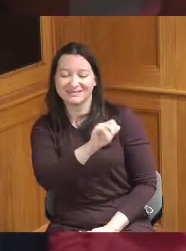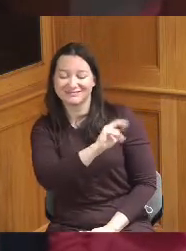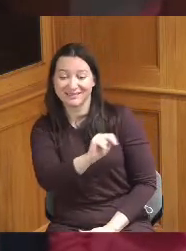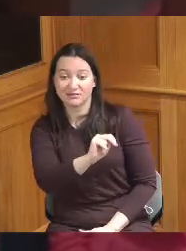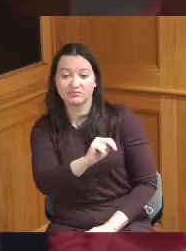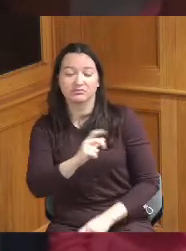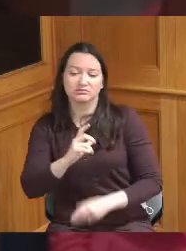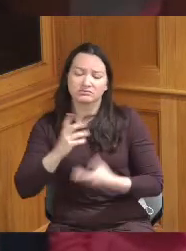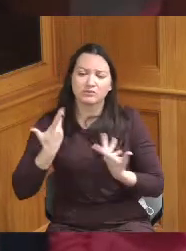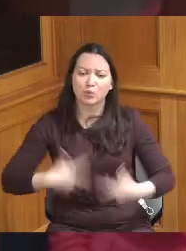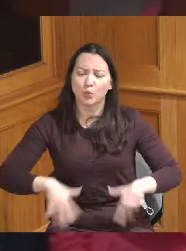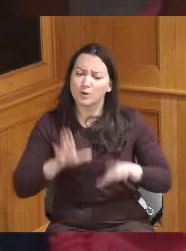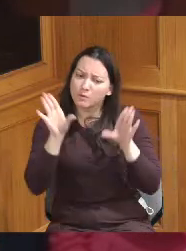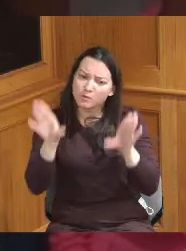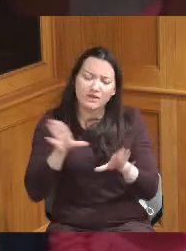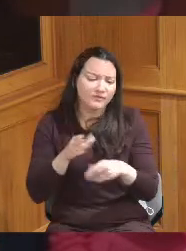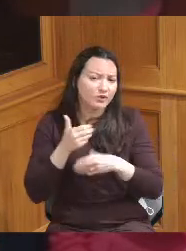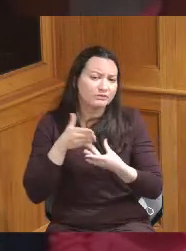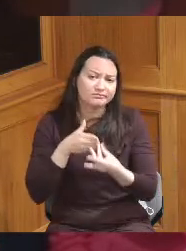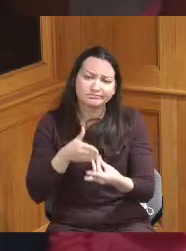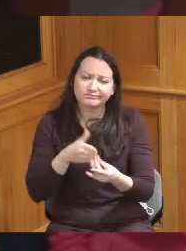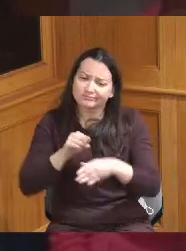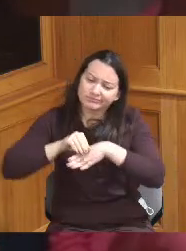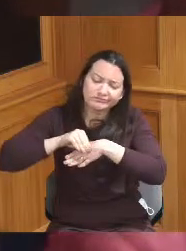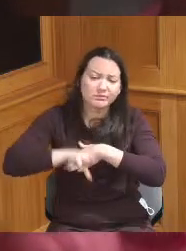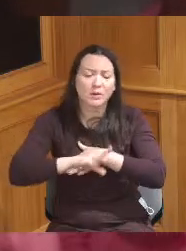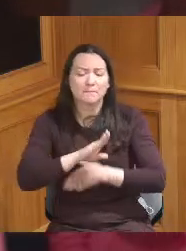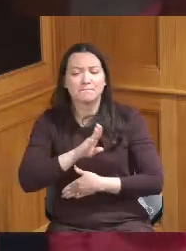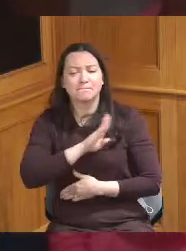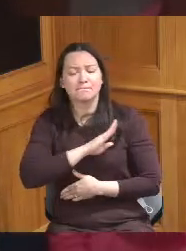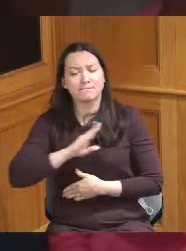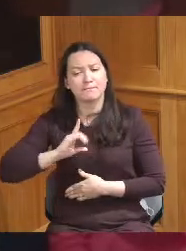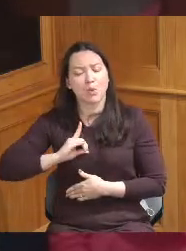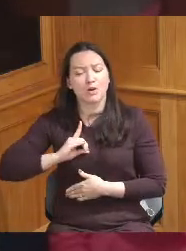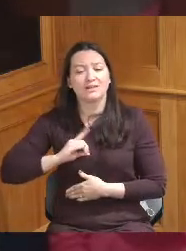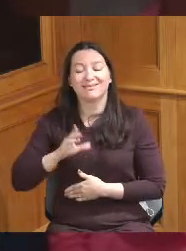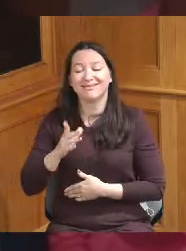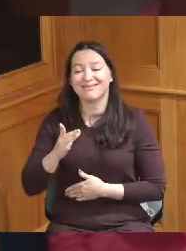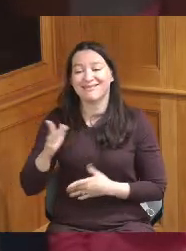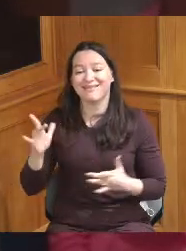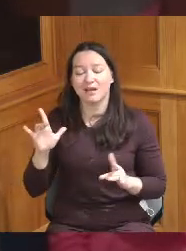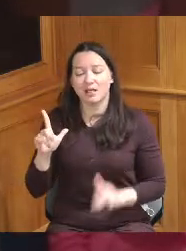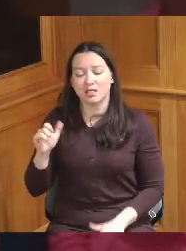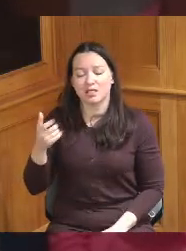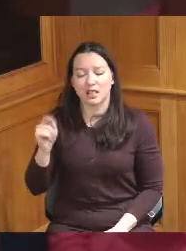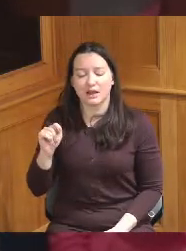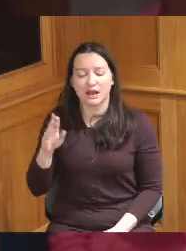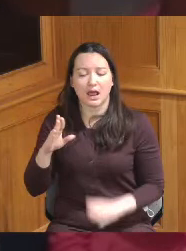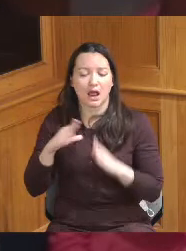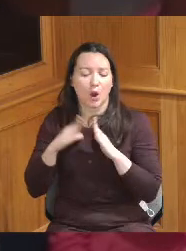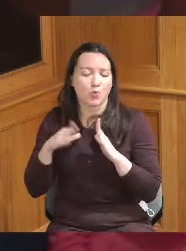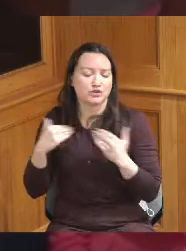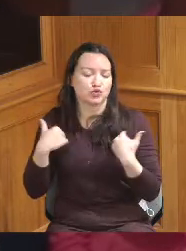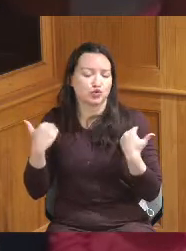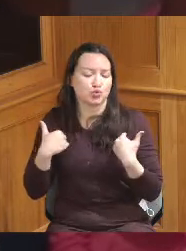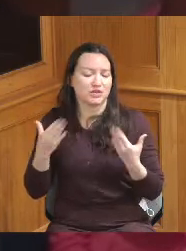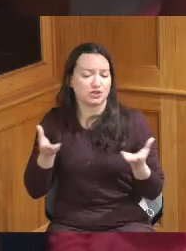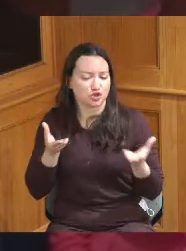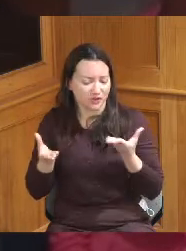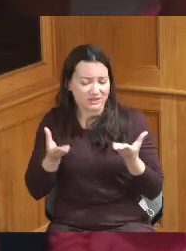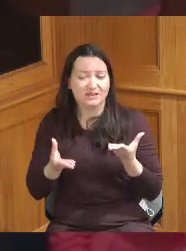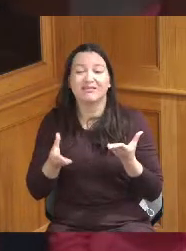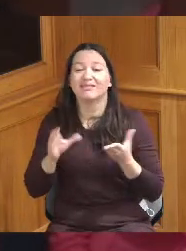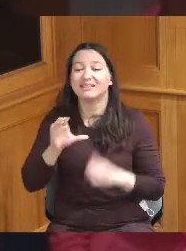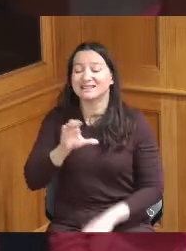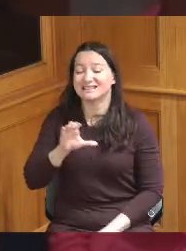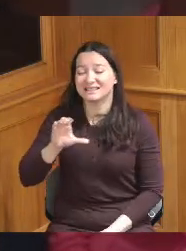his dynamic leadership on the executive board of Lighthouse Youth Services, the board of Cincinnati College Preparatory